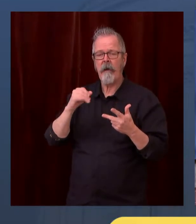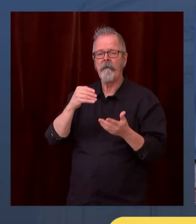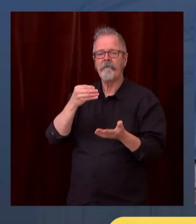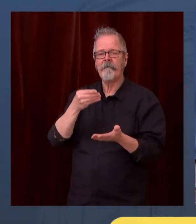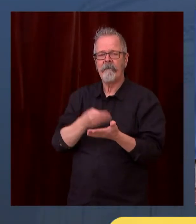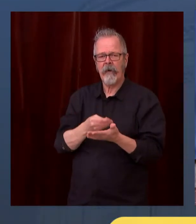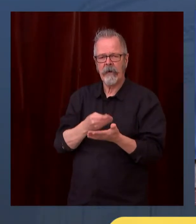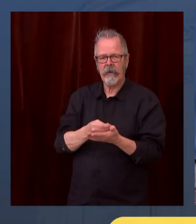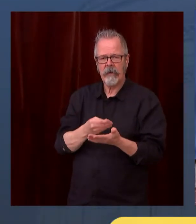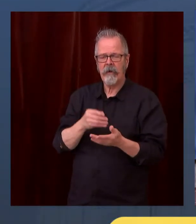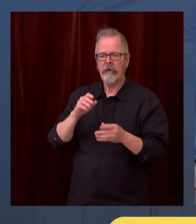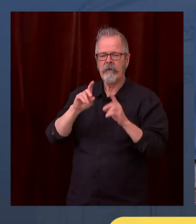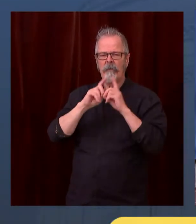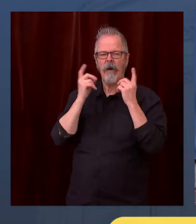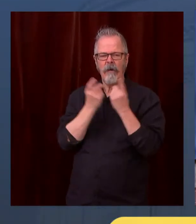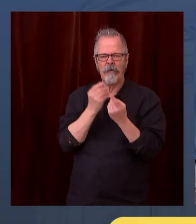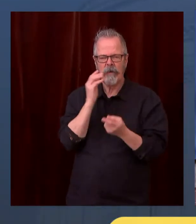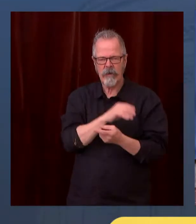fi.wa.gov,